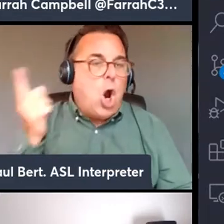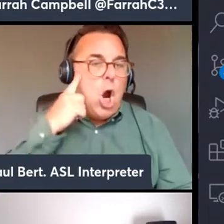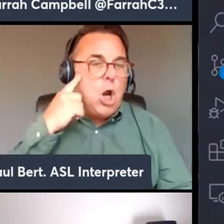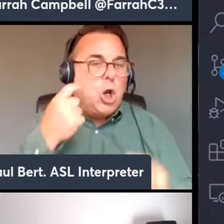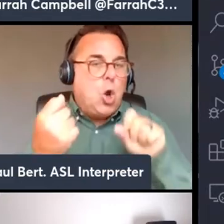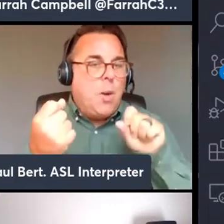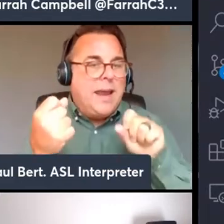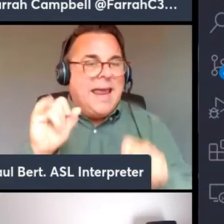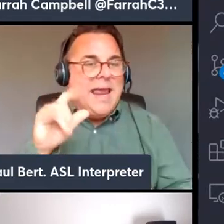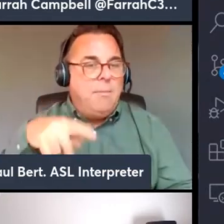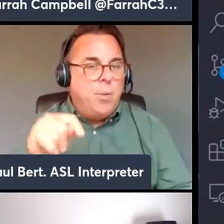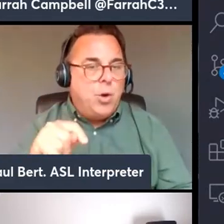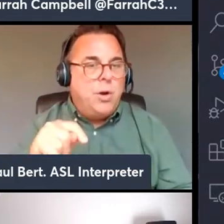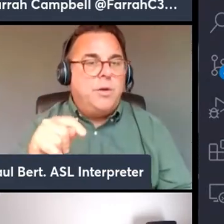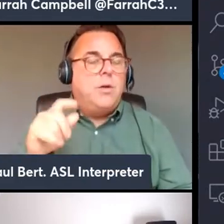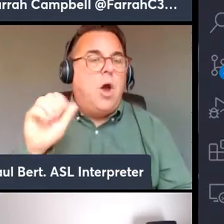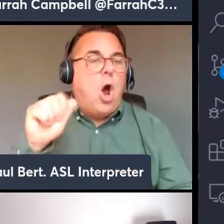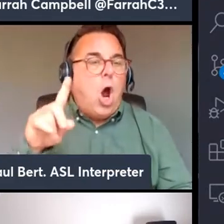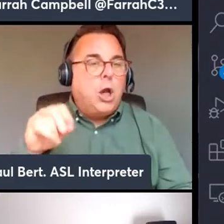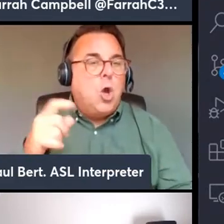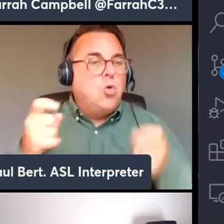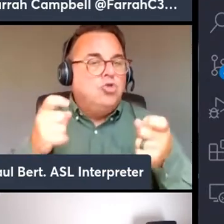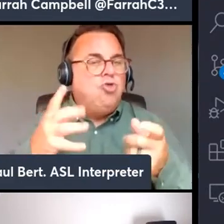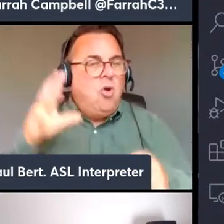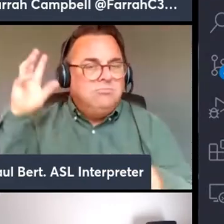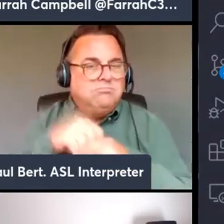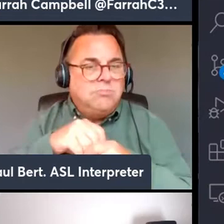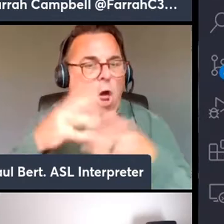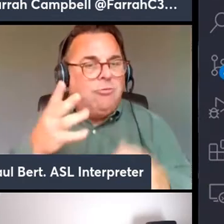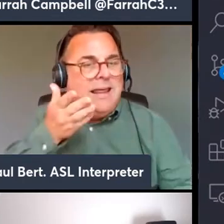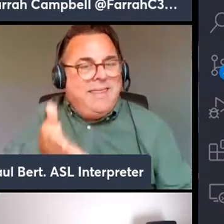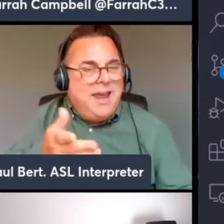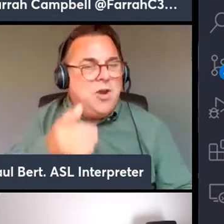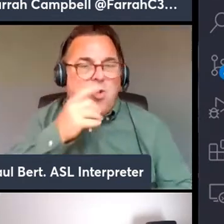bar button for audio control. All of that's built right into this.